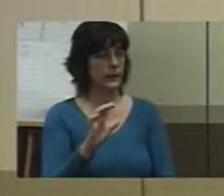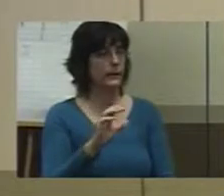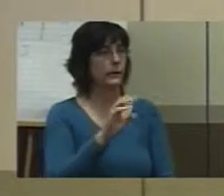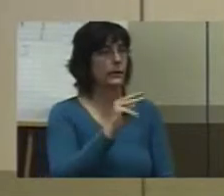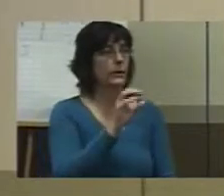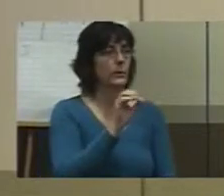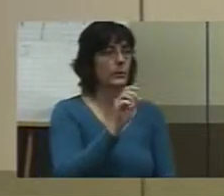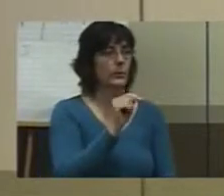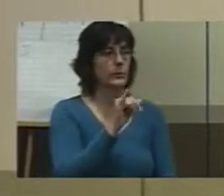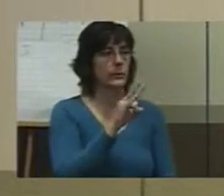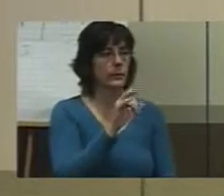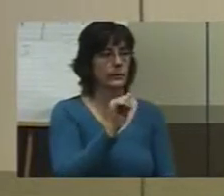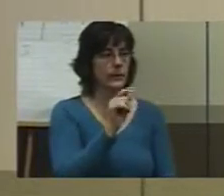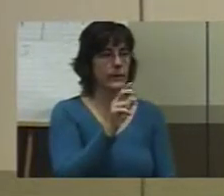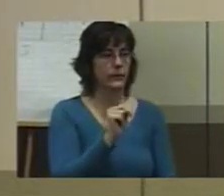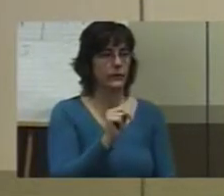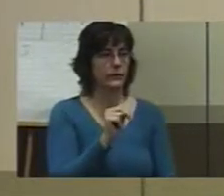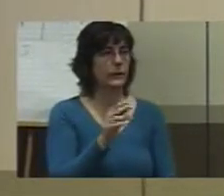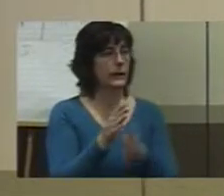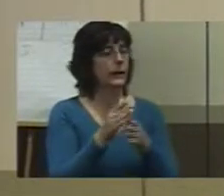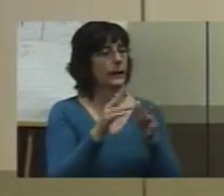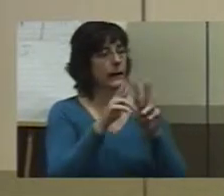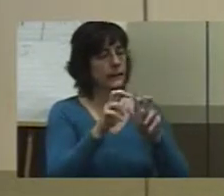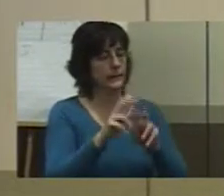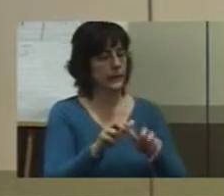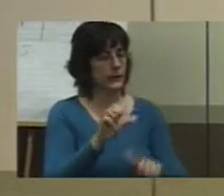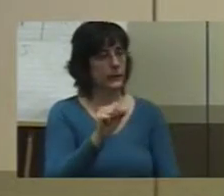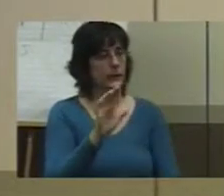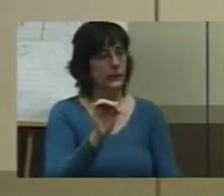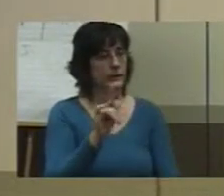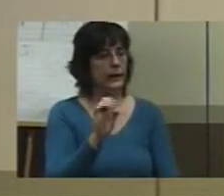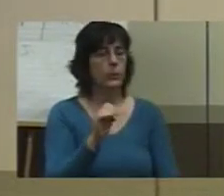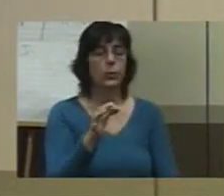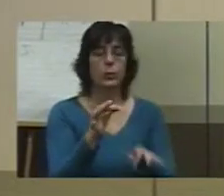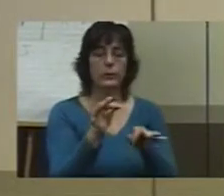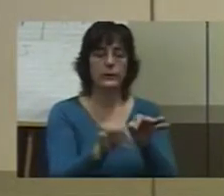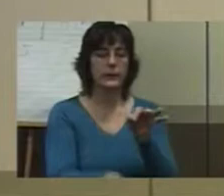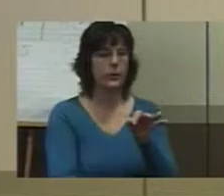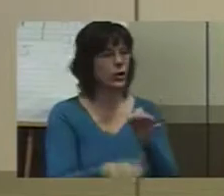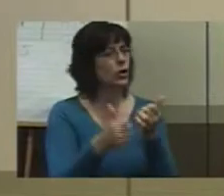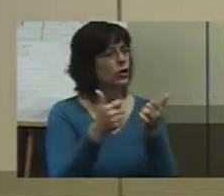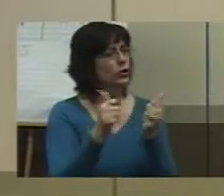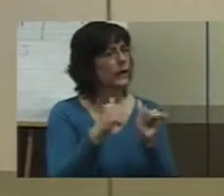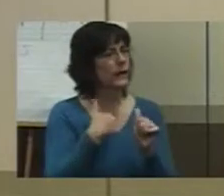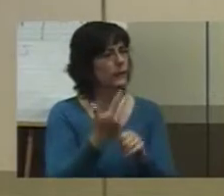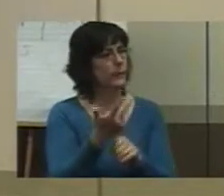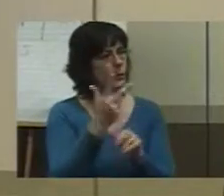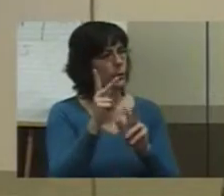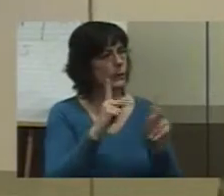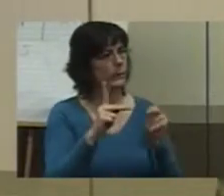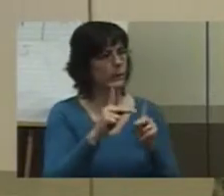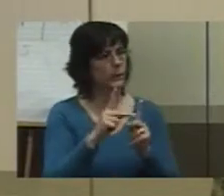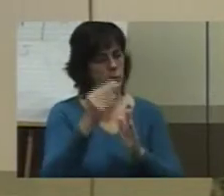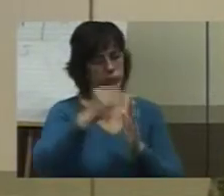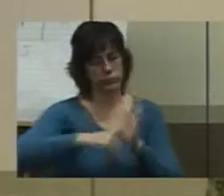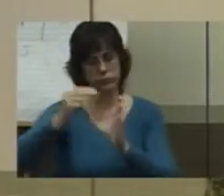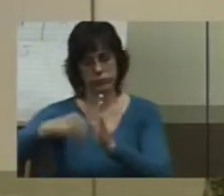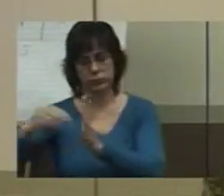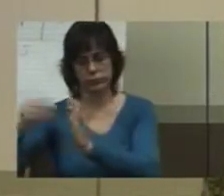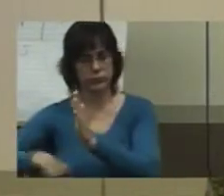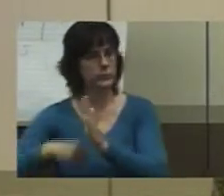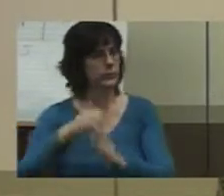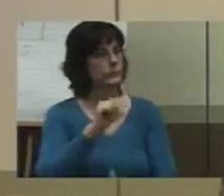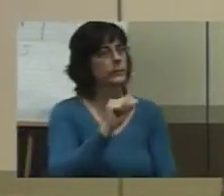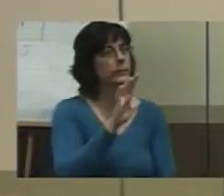is the Motivation Assessment Scale. It's very easy. You try and have at least 3 people complete the rating